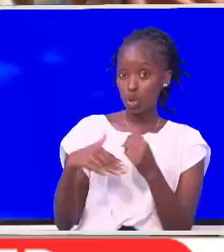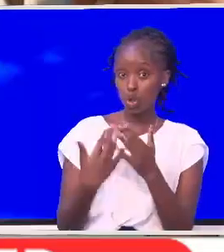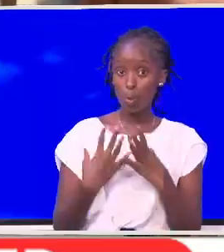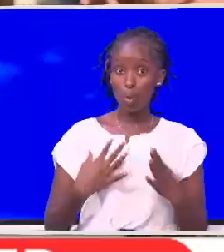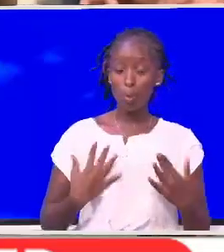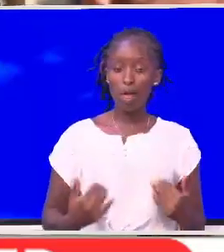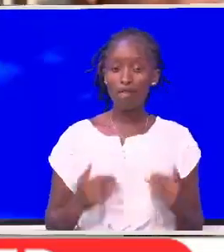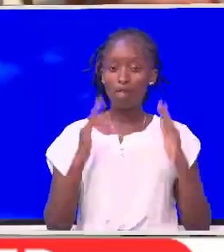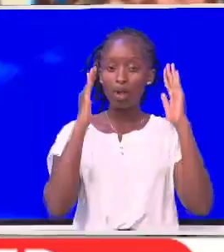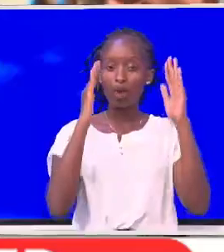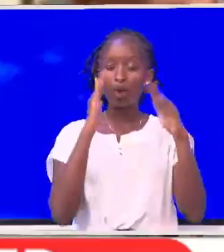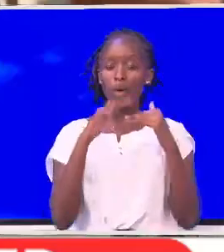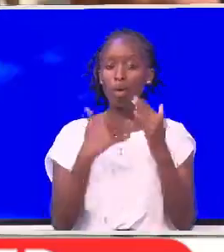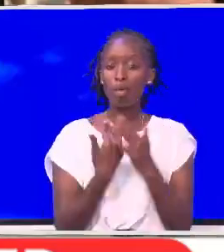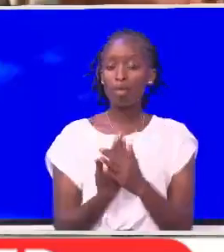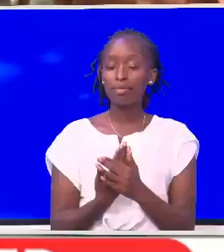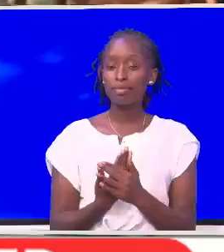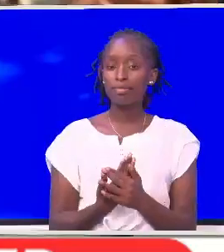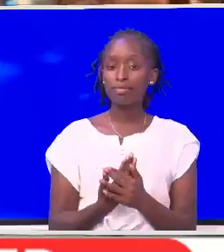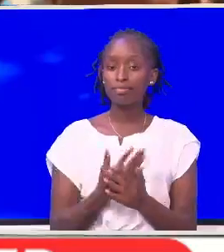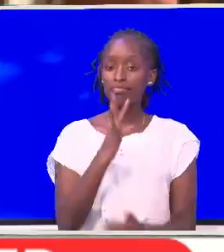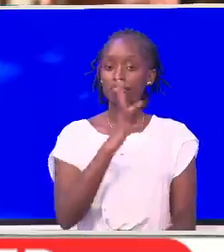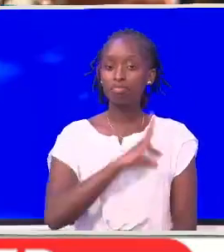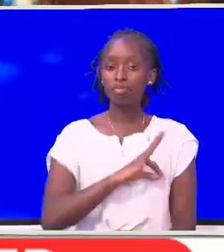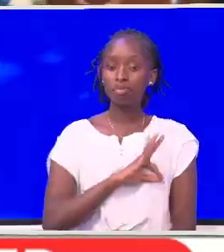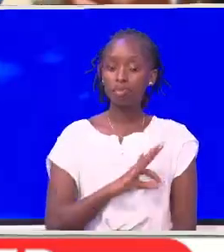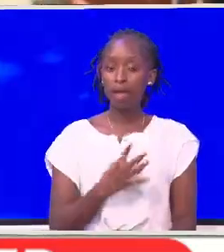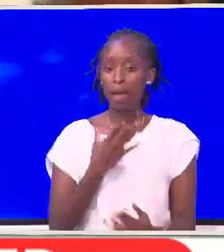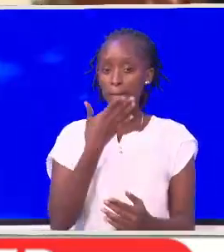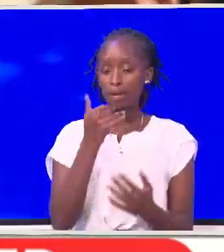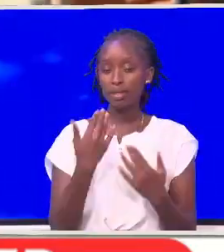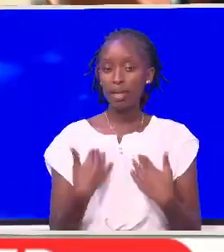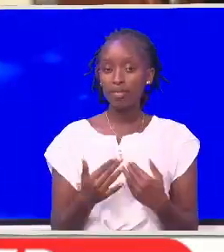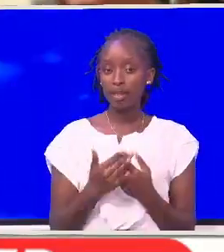source of income, at least to cater for their daily needs. Mwege William, TV 47.